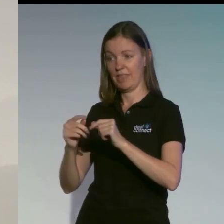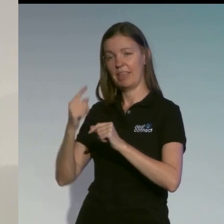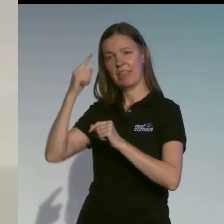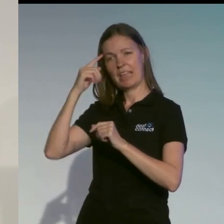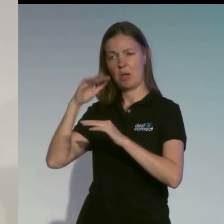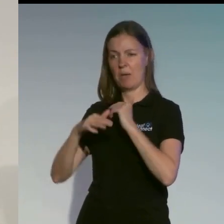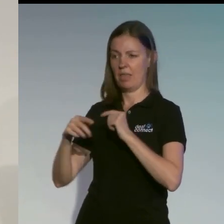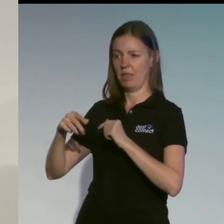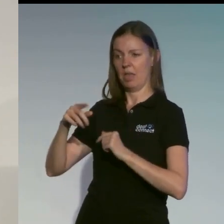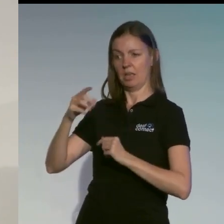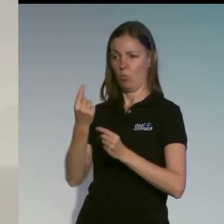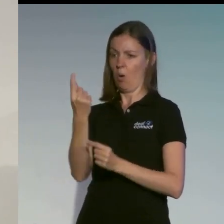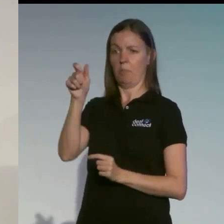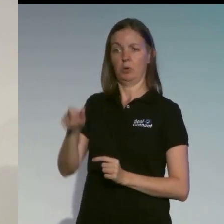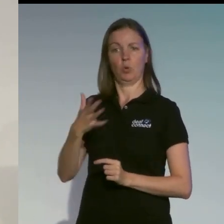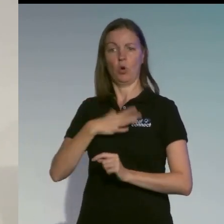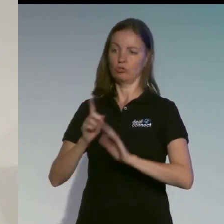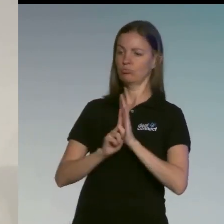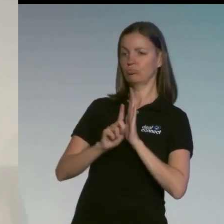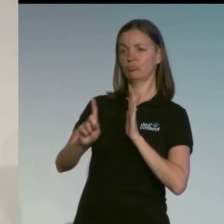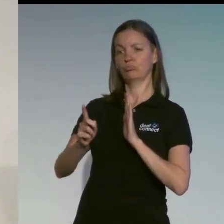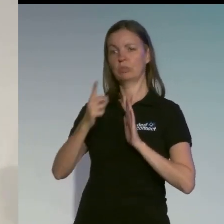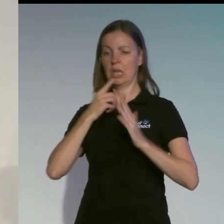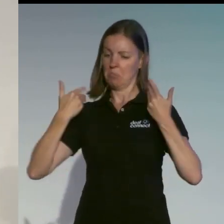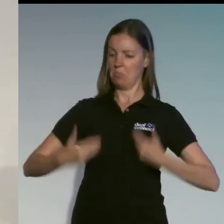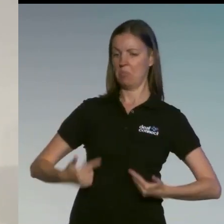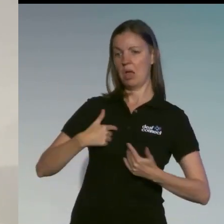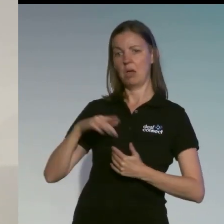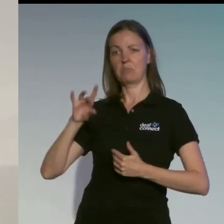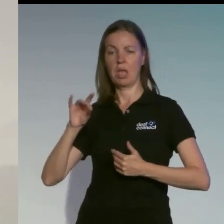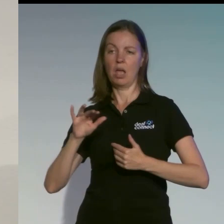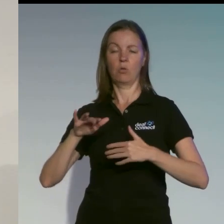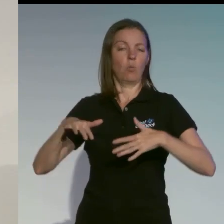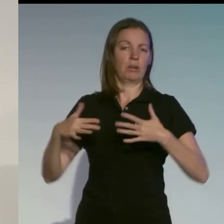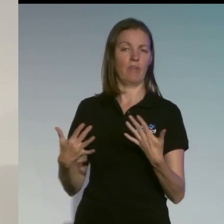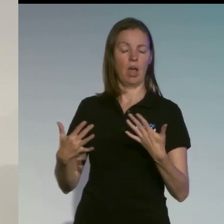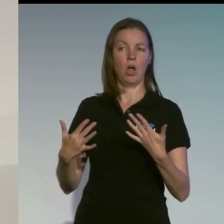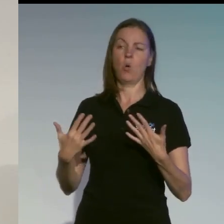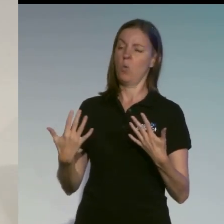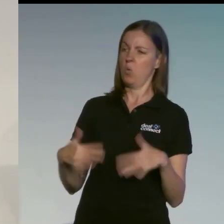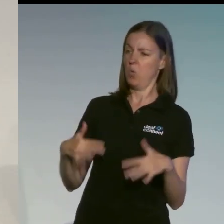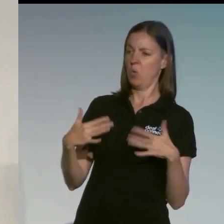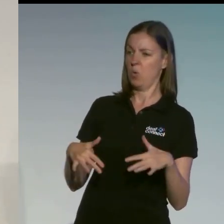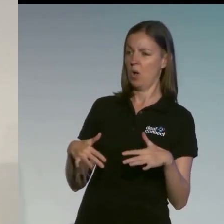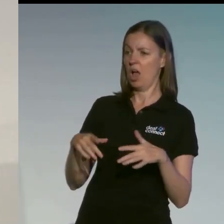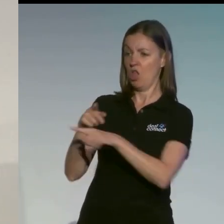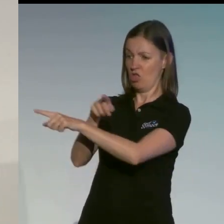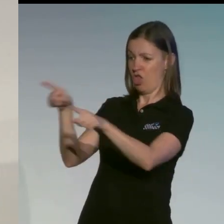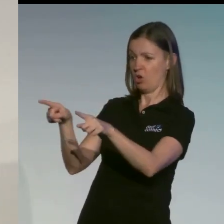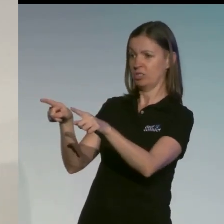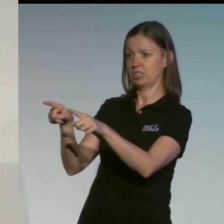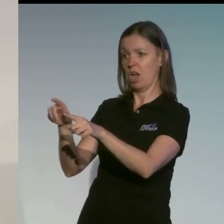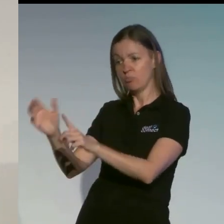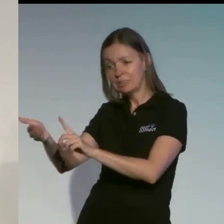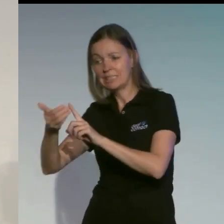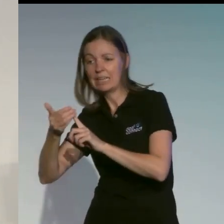assert their sexuality or their gender identity, and guess what? It's going to be those same protective factors that are going to turn around and potentially be risk